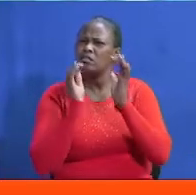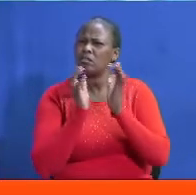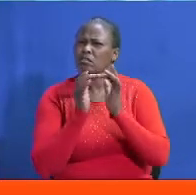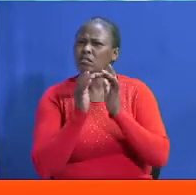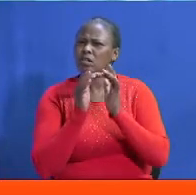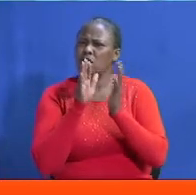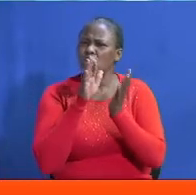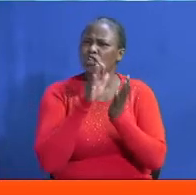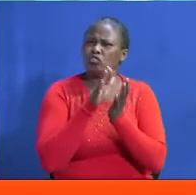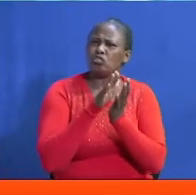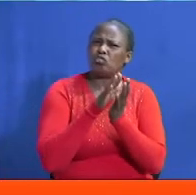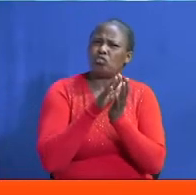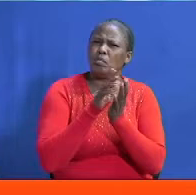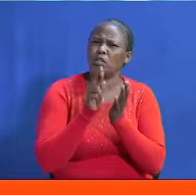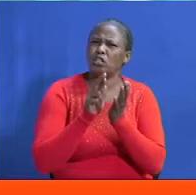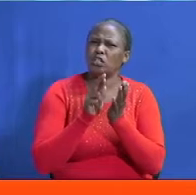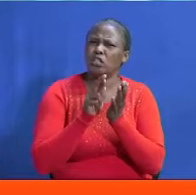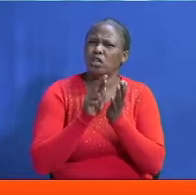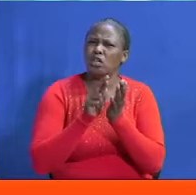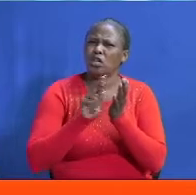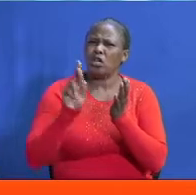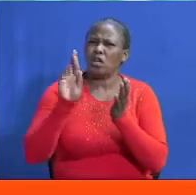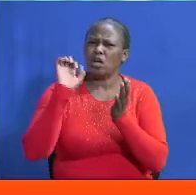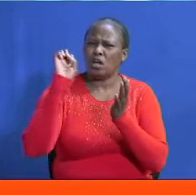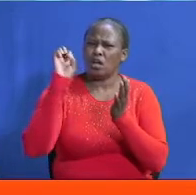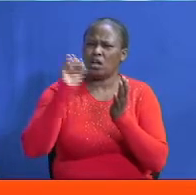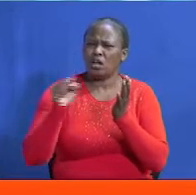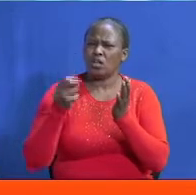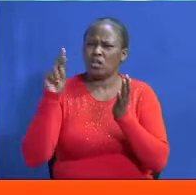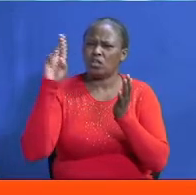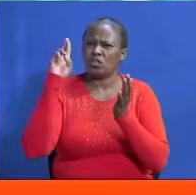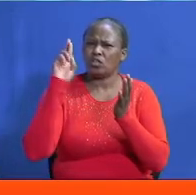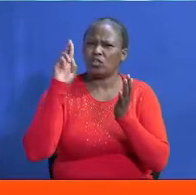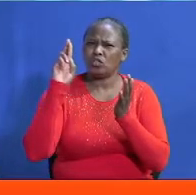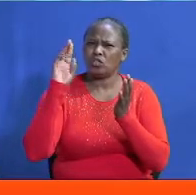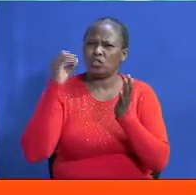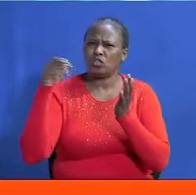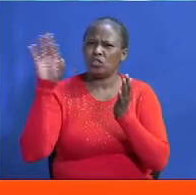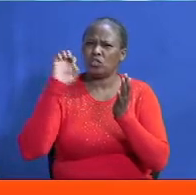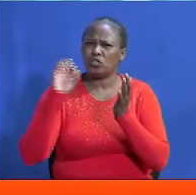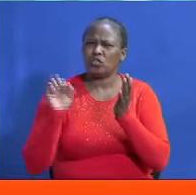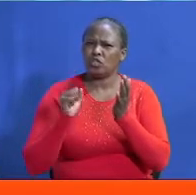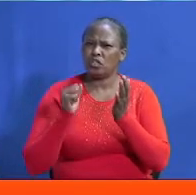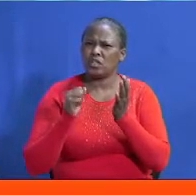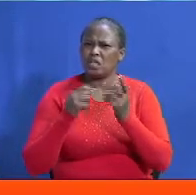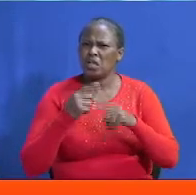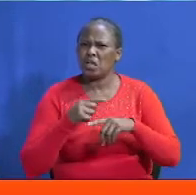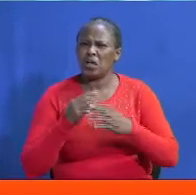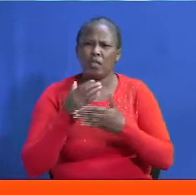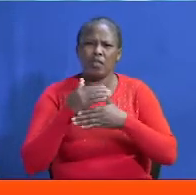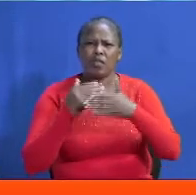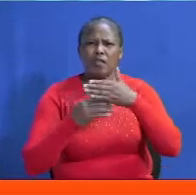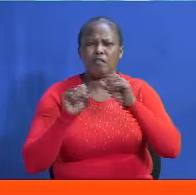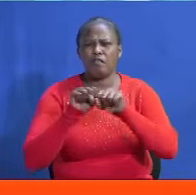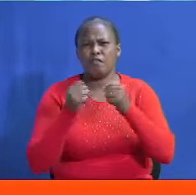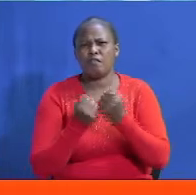limited resources, mm-hmm. and so there has to be a way of prioritizing people who want to build the system and people who